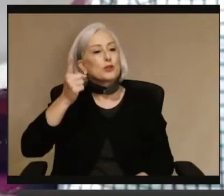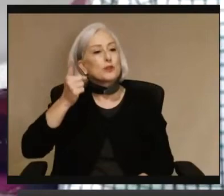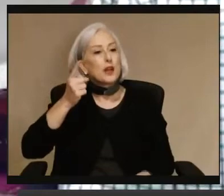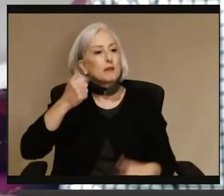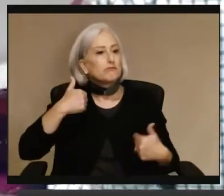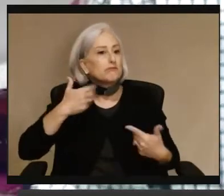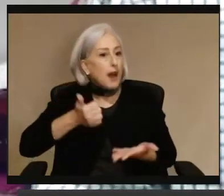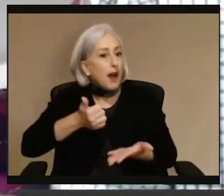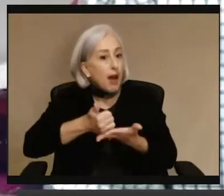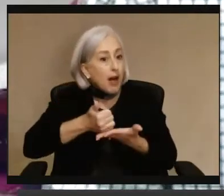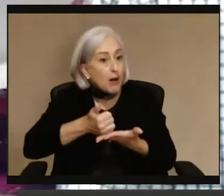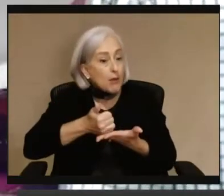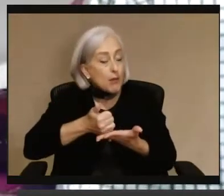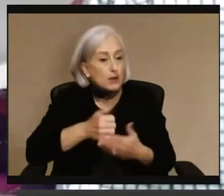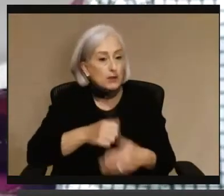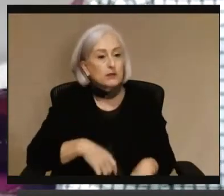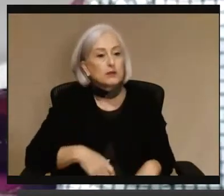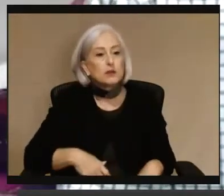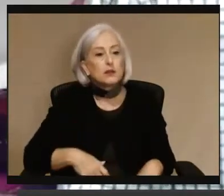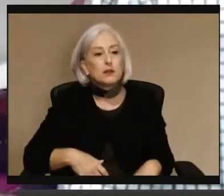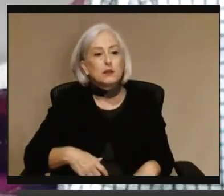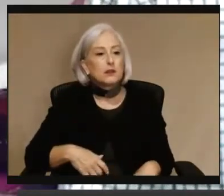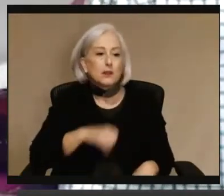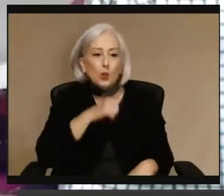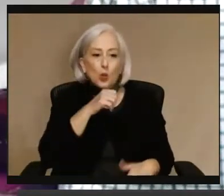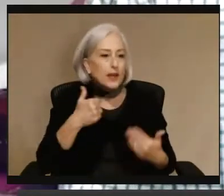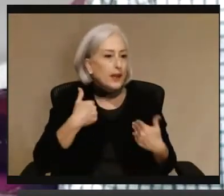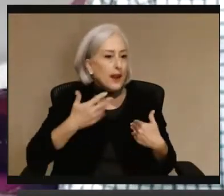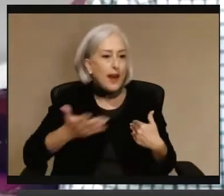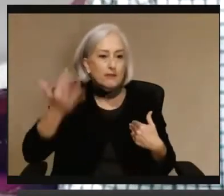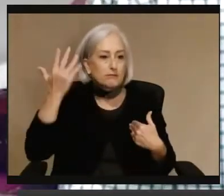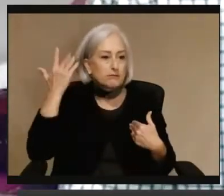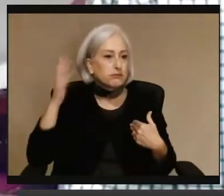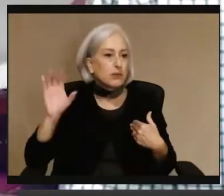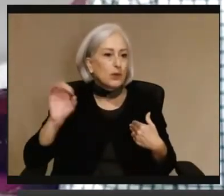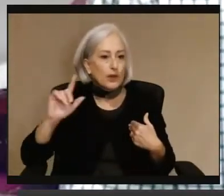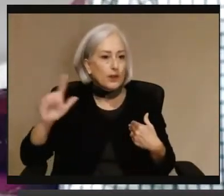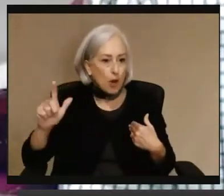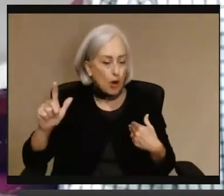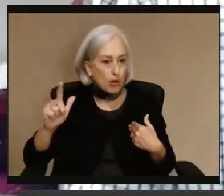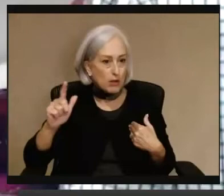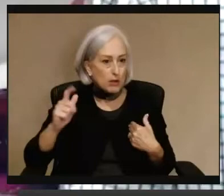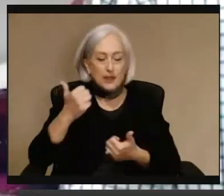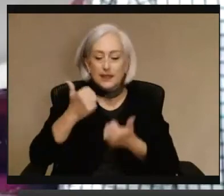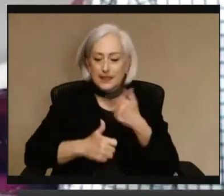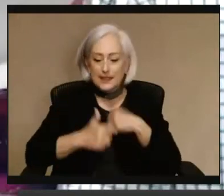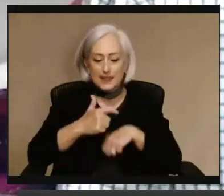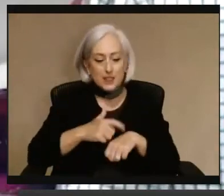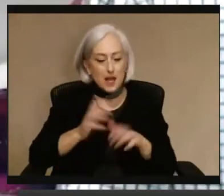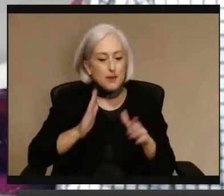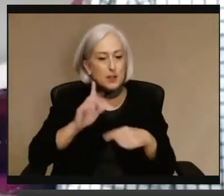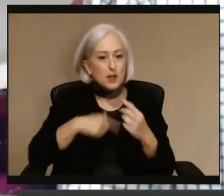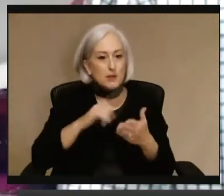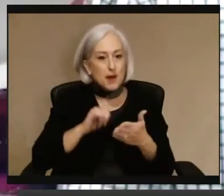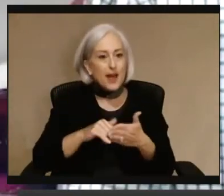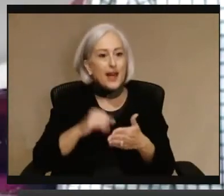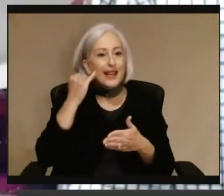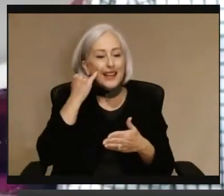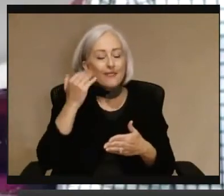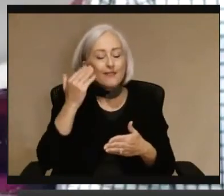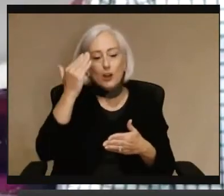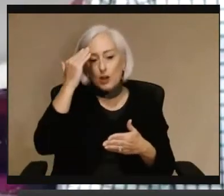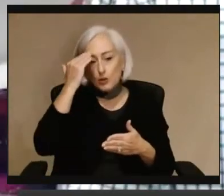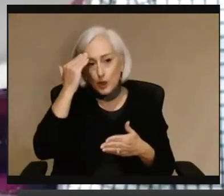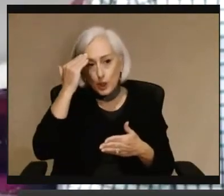we'd have had this with Carl, I believe Kelly and I have talked about it. He would be here today probably. We'd have got him through it,